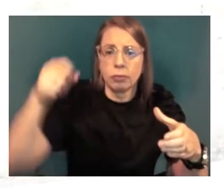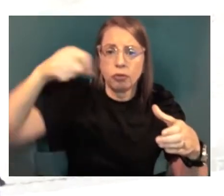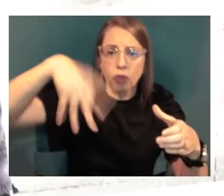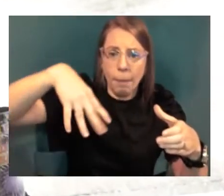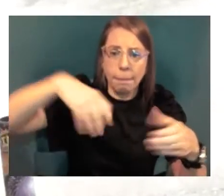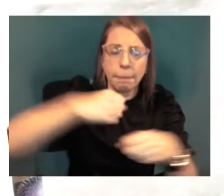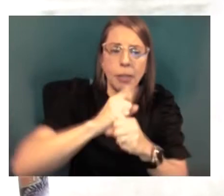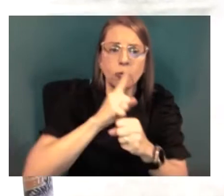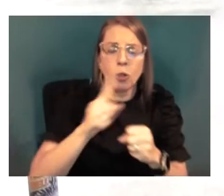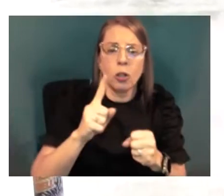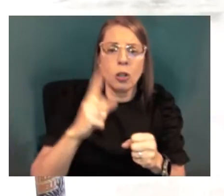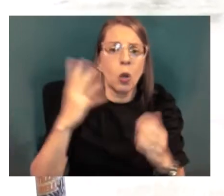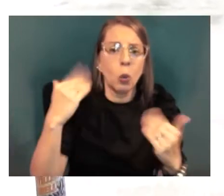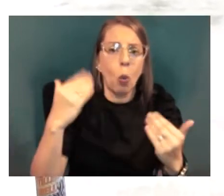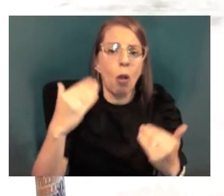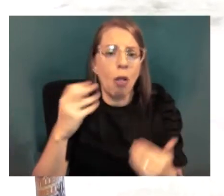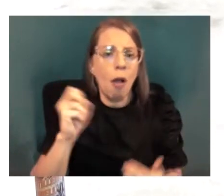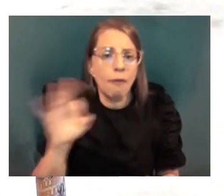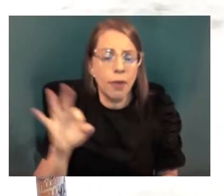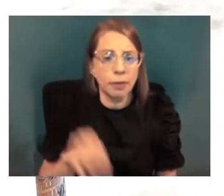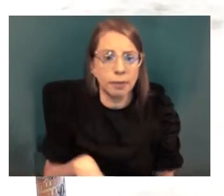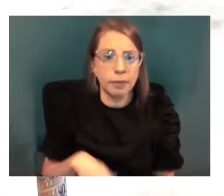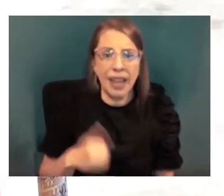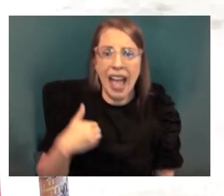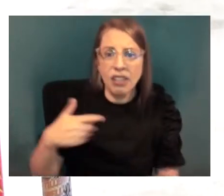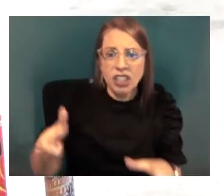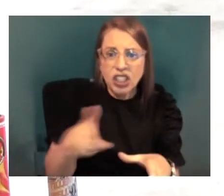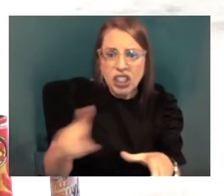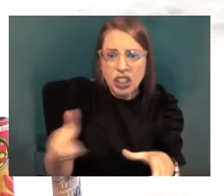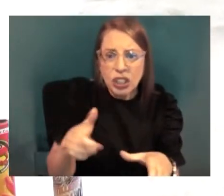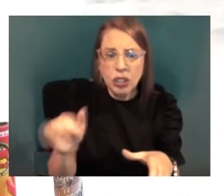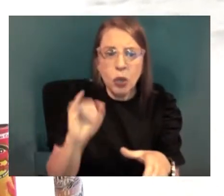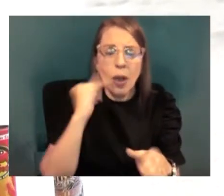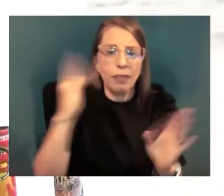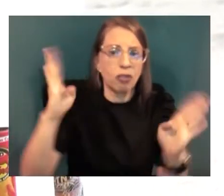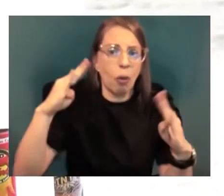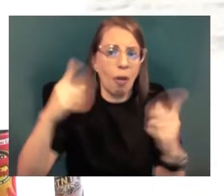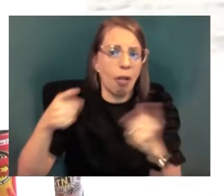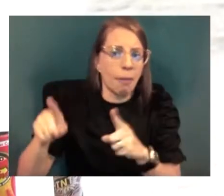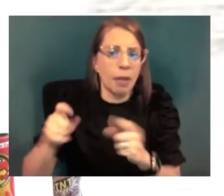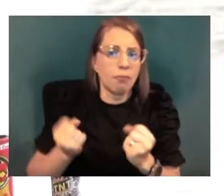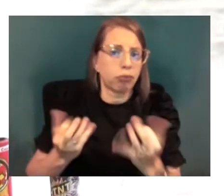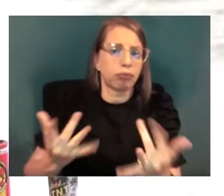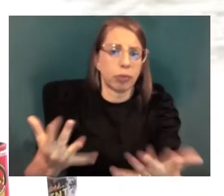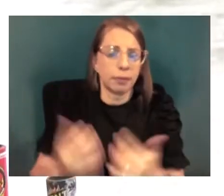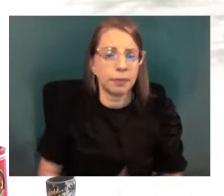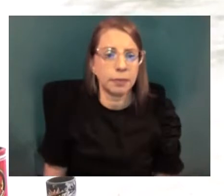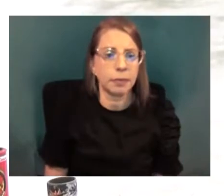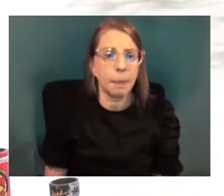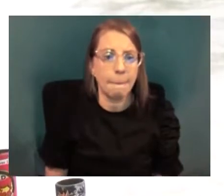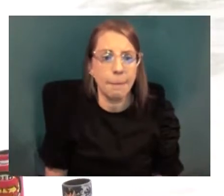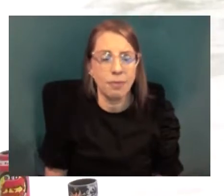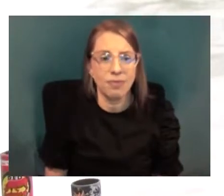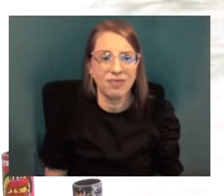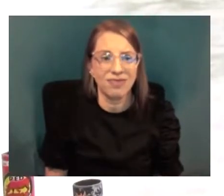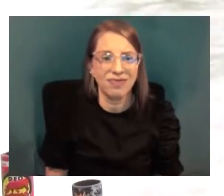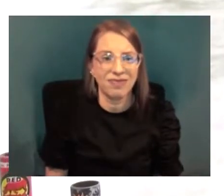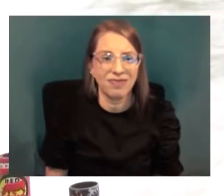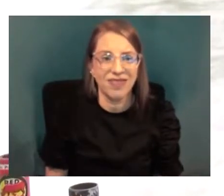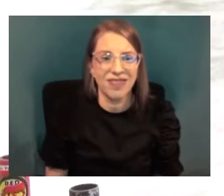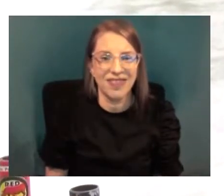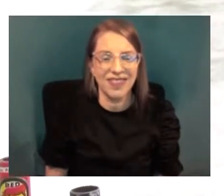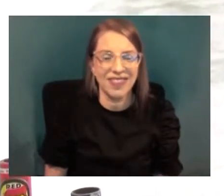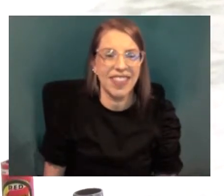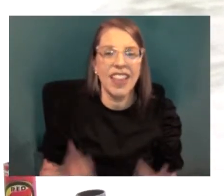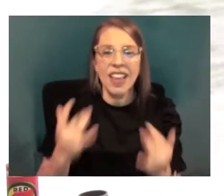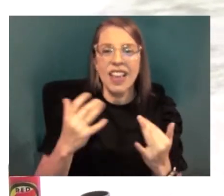right there second in one case you I'll have do here- trouble. Yep, absolutely. Got a fire prevention guy has to have a fire extinguisher. Yeah, I like